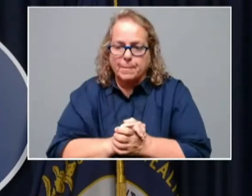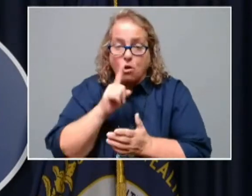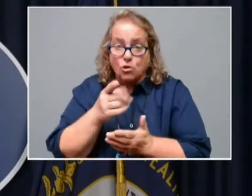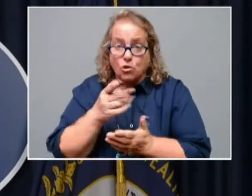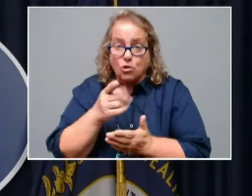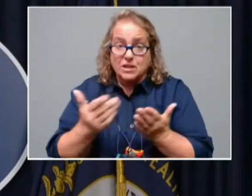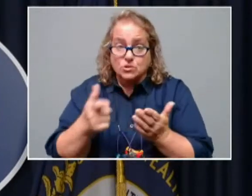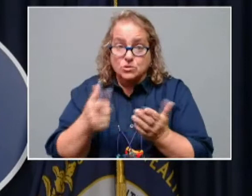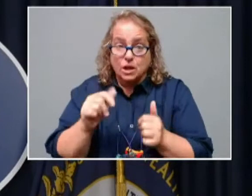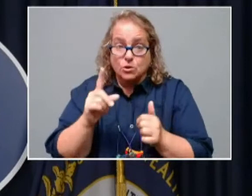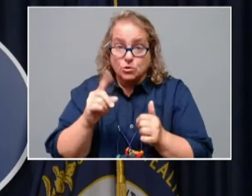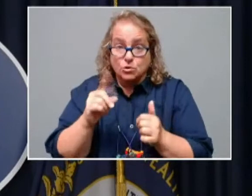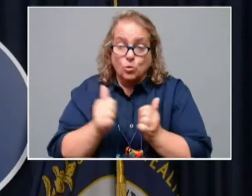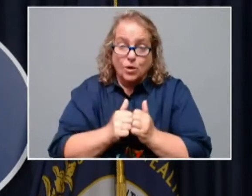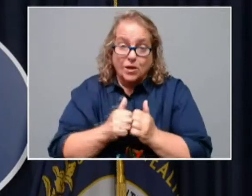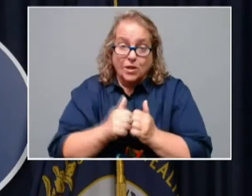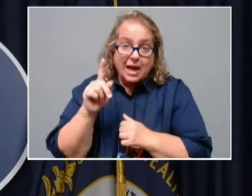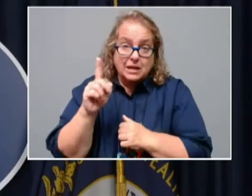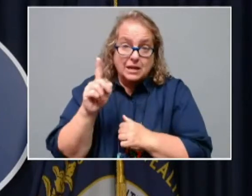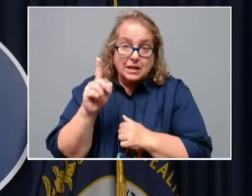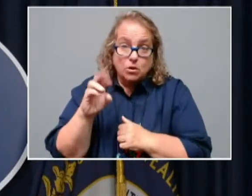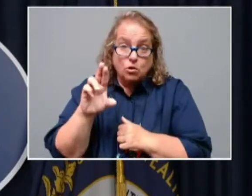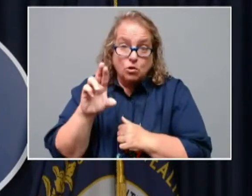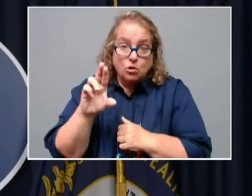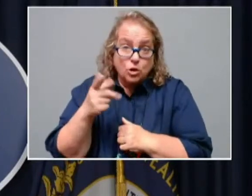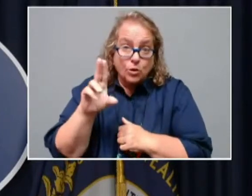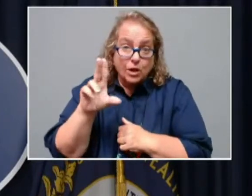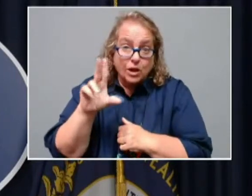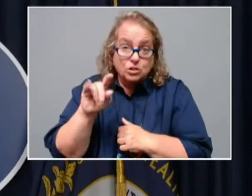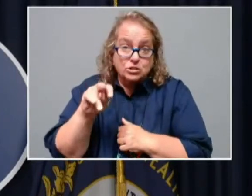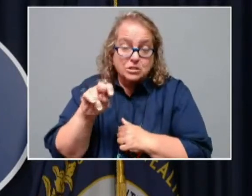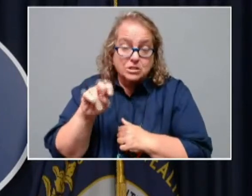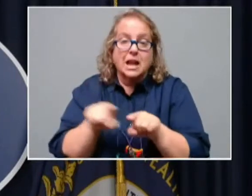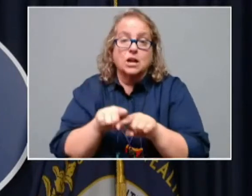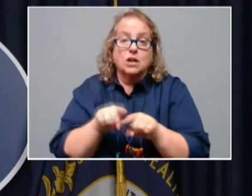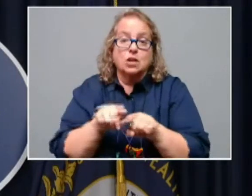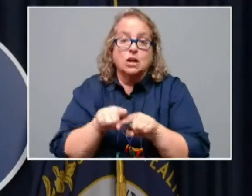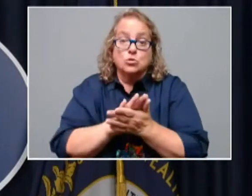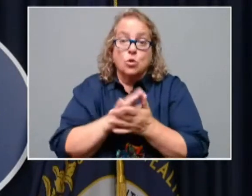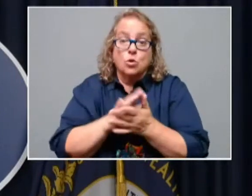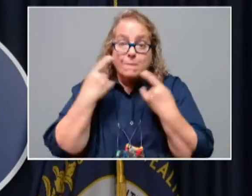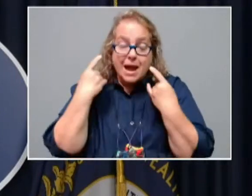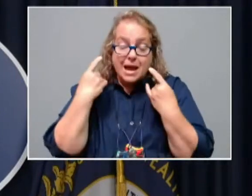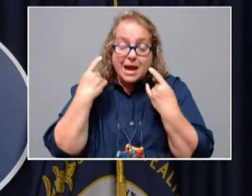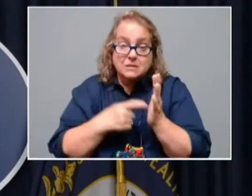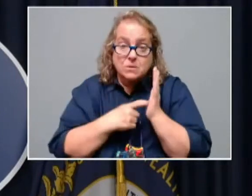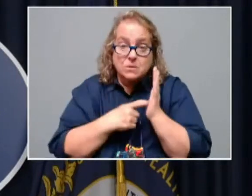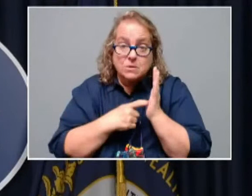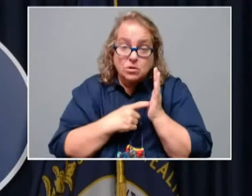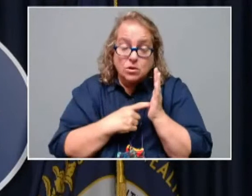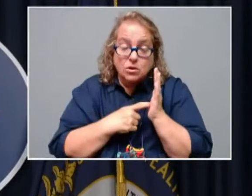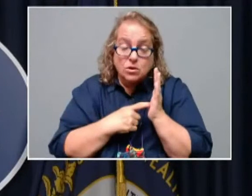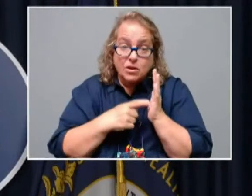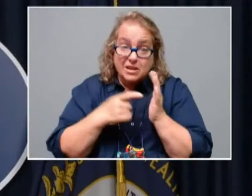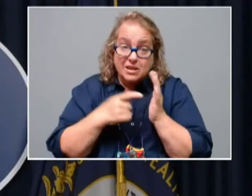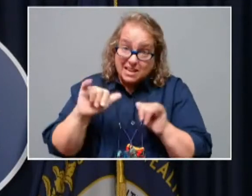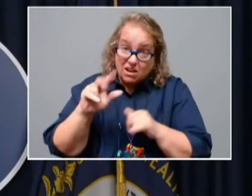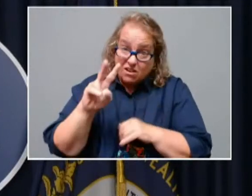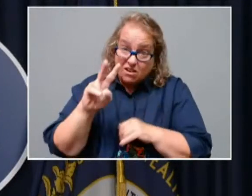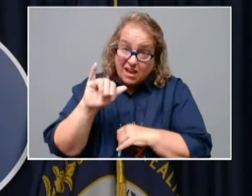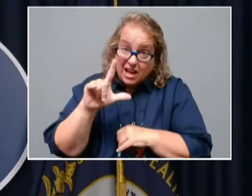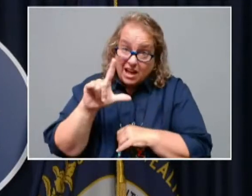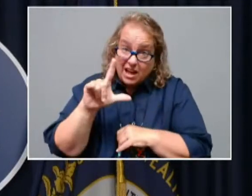administrative regulations, like the school mask mandates, that are still valid? I believe they're